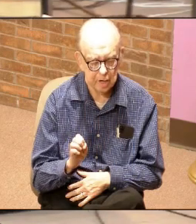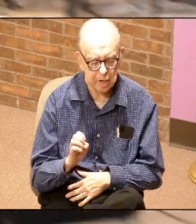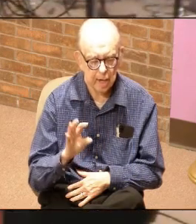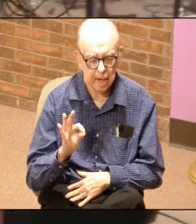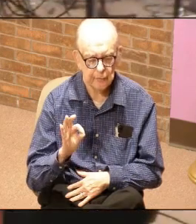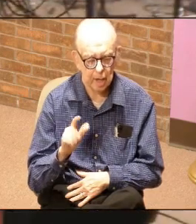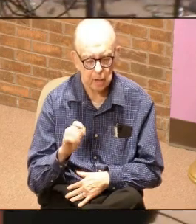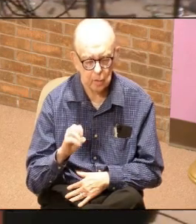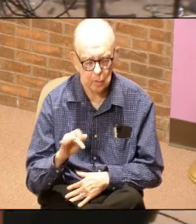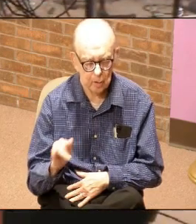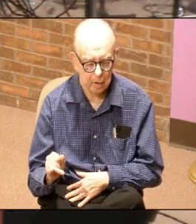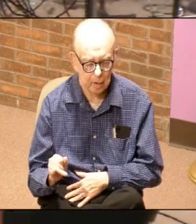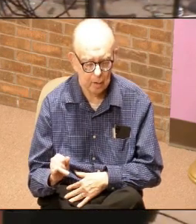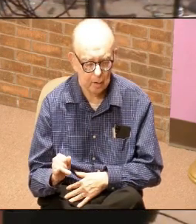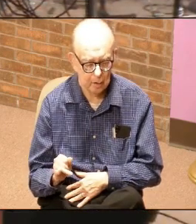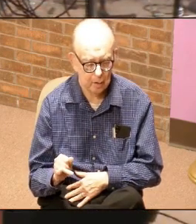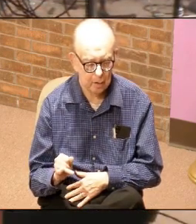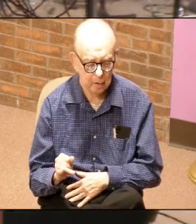with a